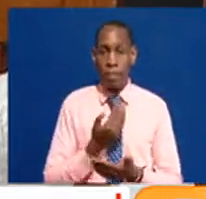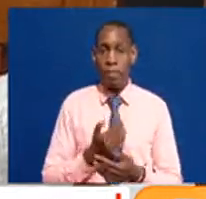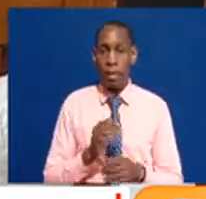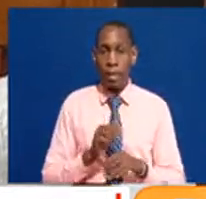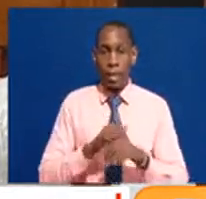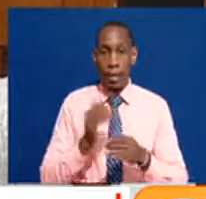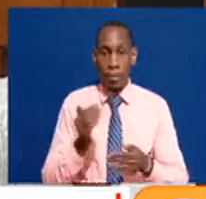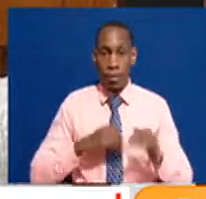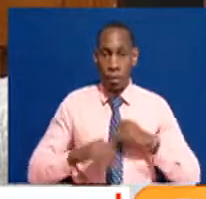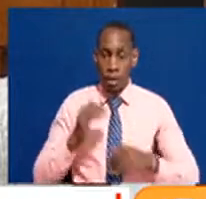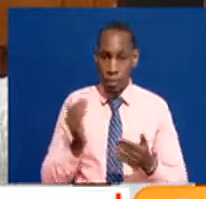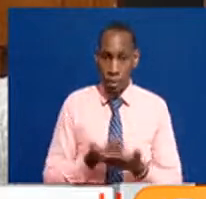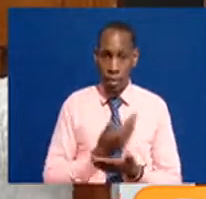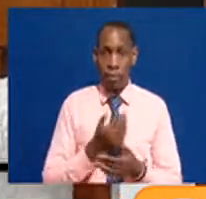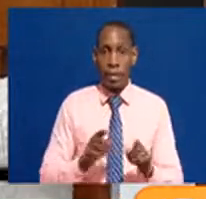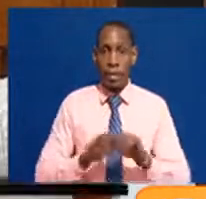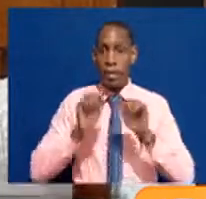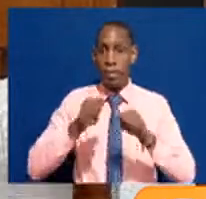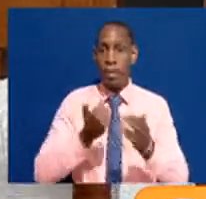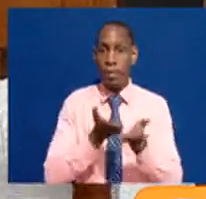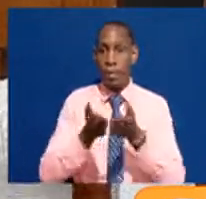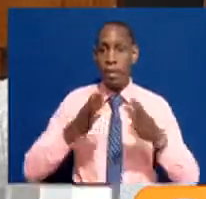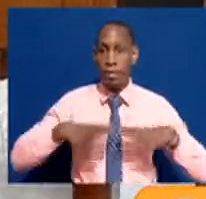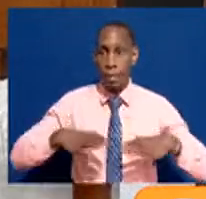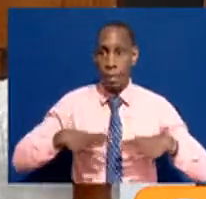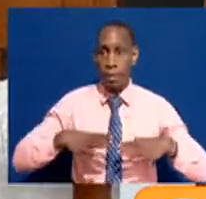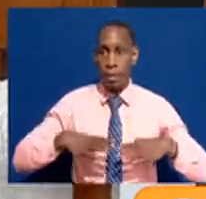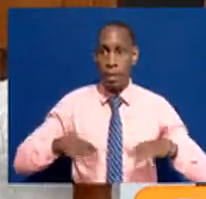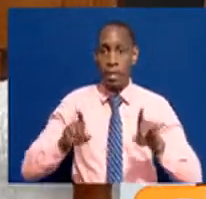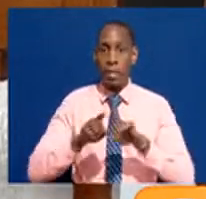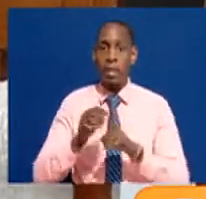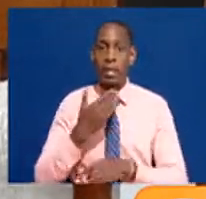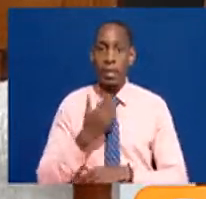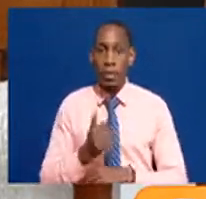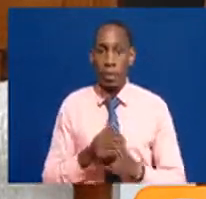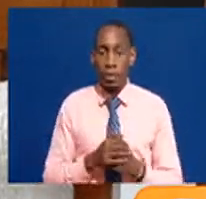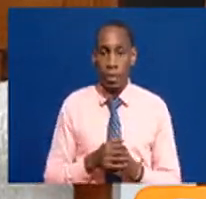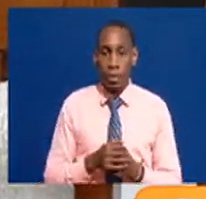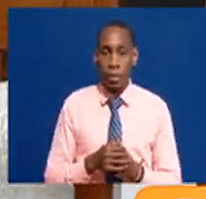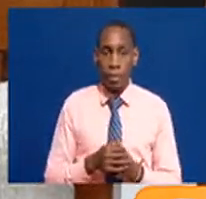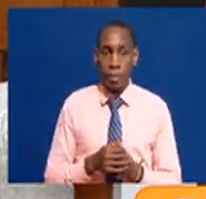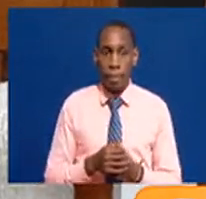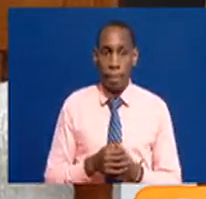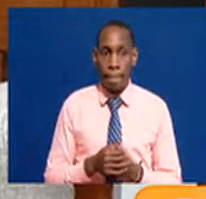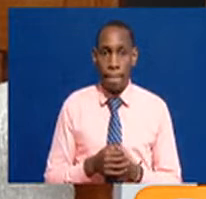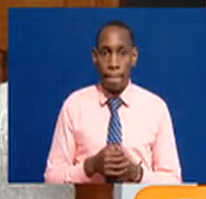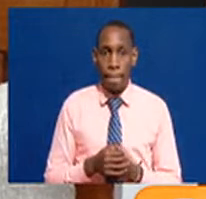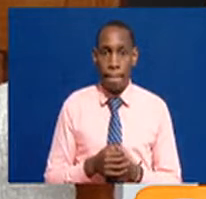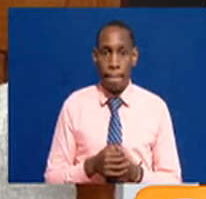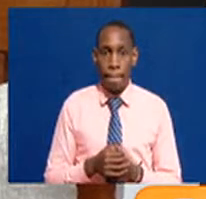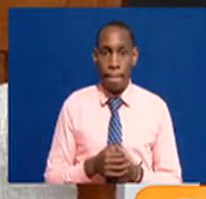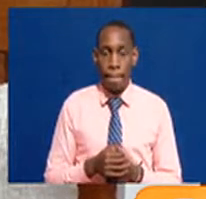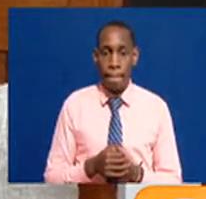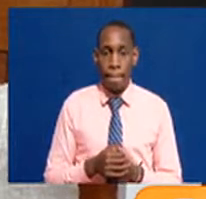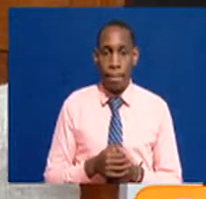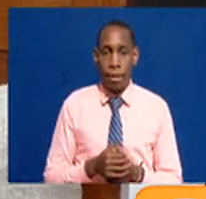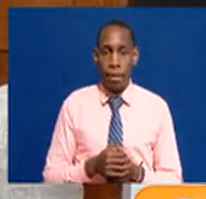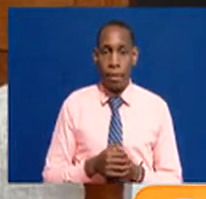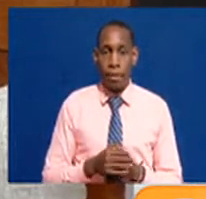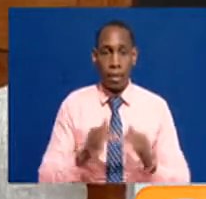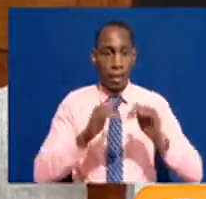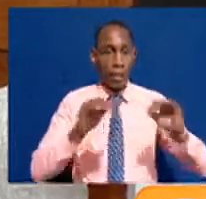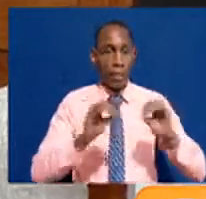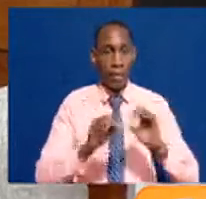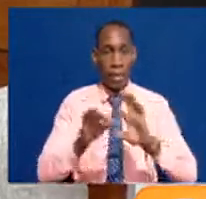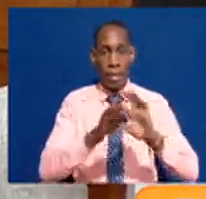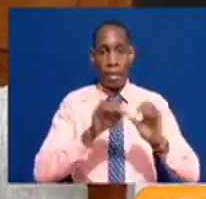get rid of corruption is when you will be able to serve the people. And we want inclusivity. We don't want this talk that is divisive, because Azimio is all